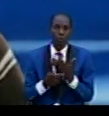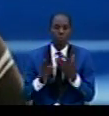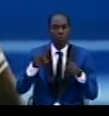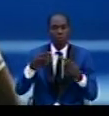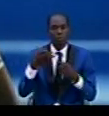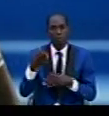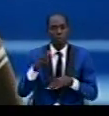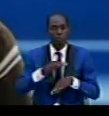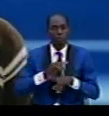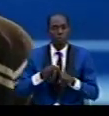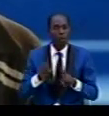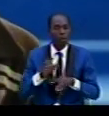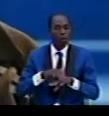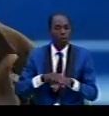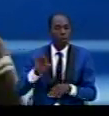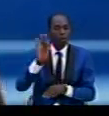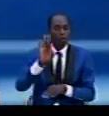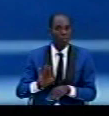Friday,